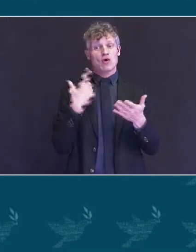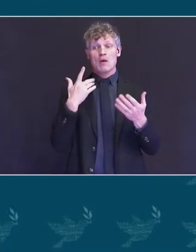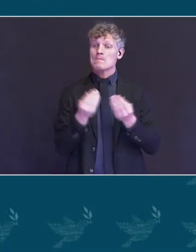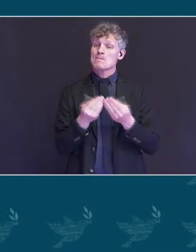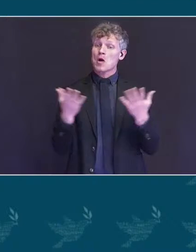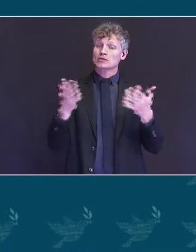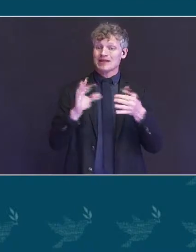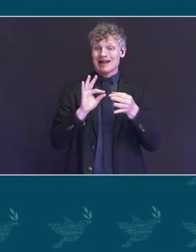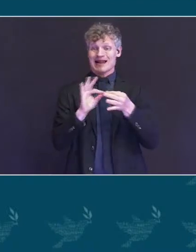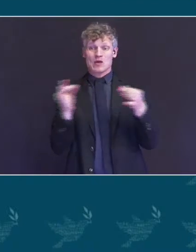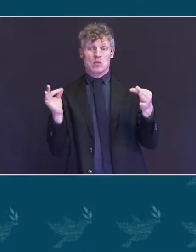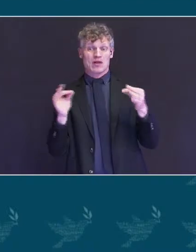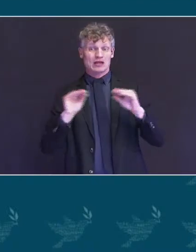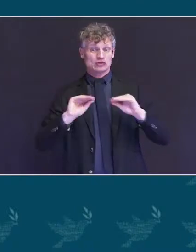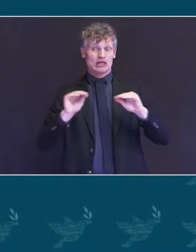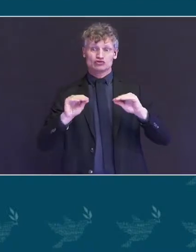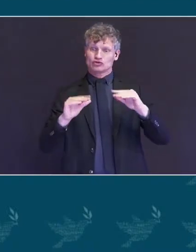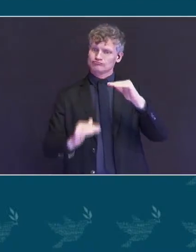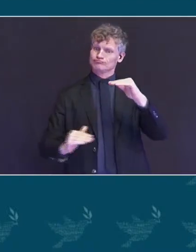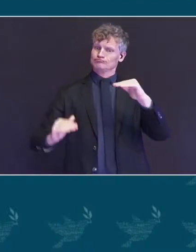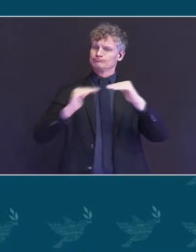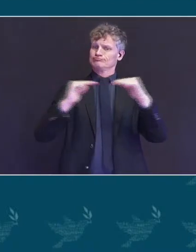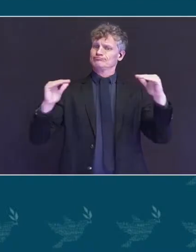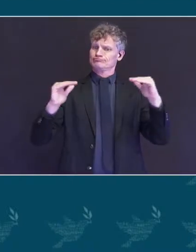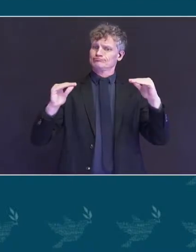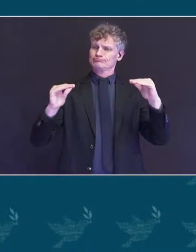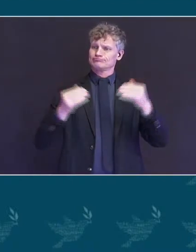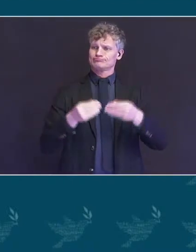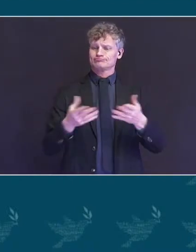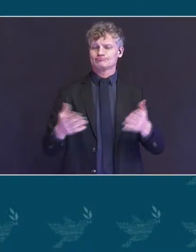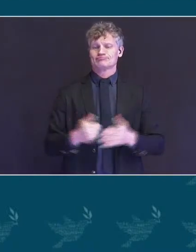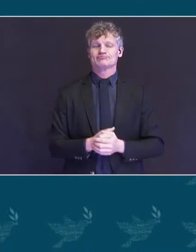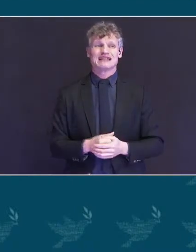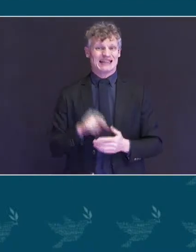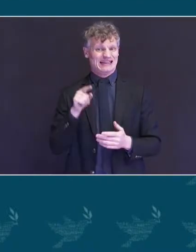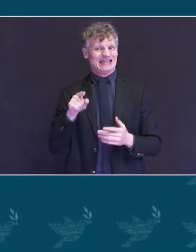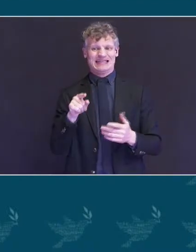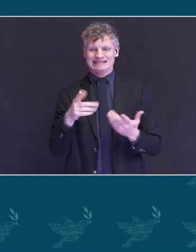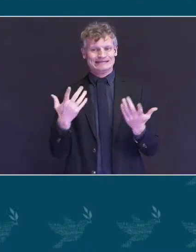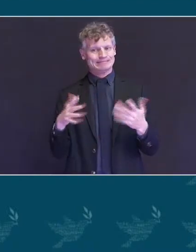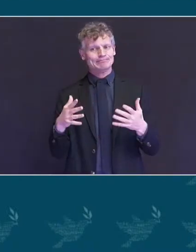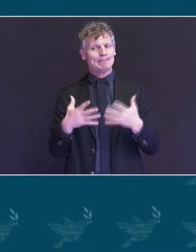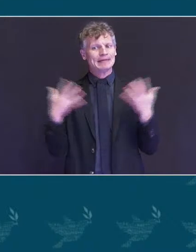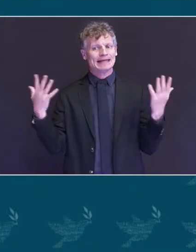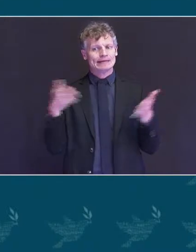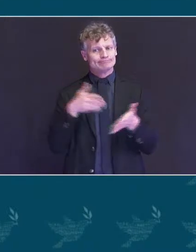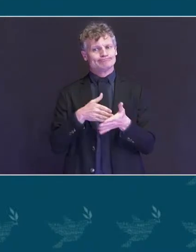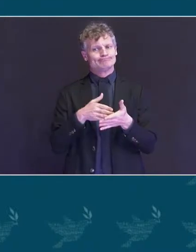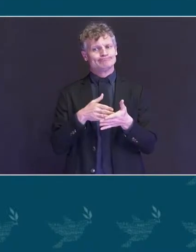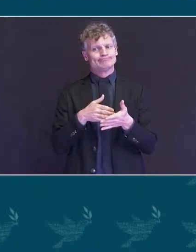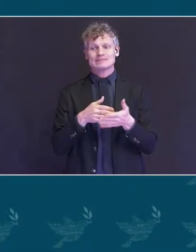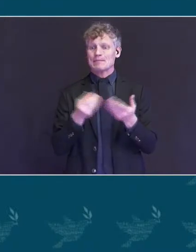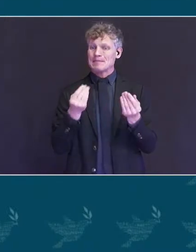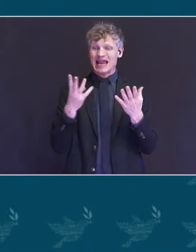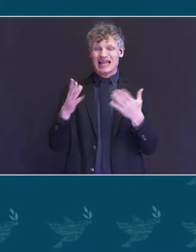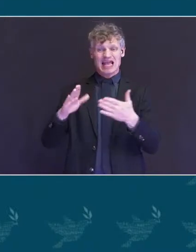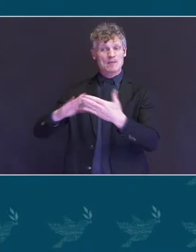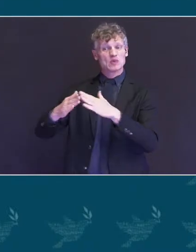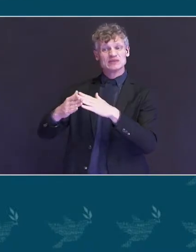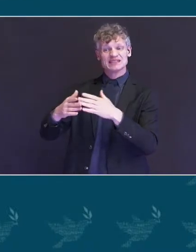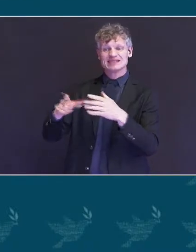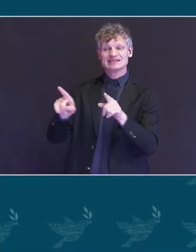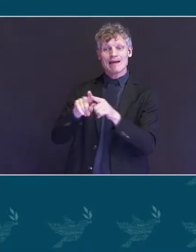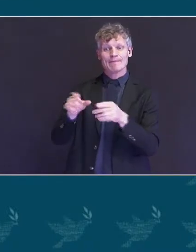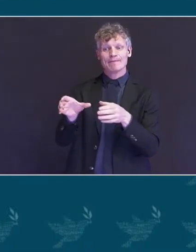truly equitable. The divide remains a major barrier, particularly in marginalized communities. Many